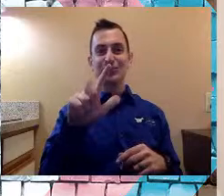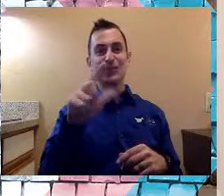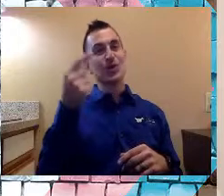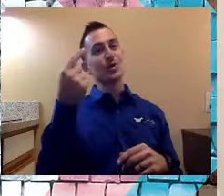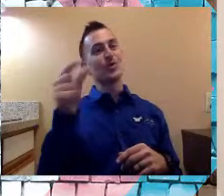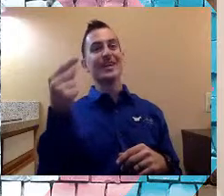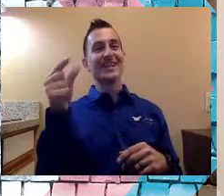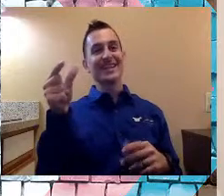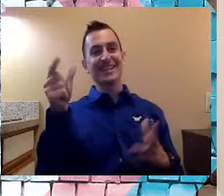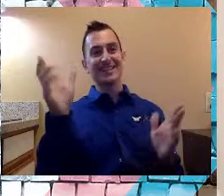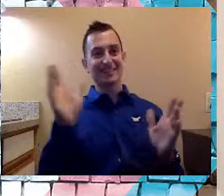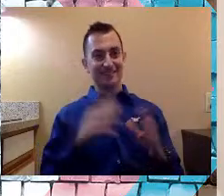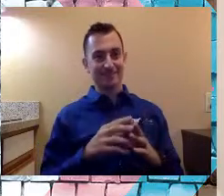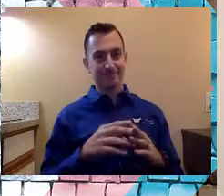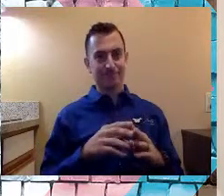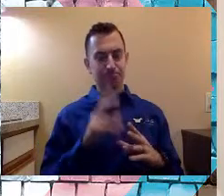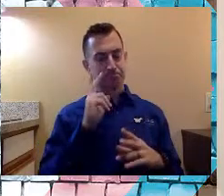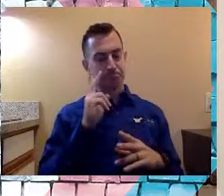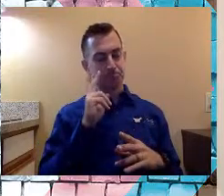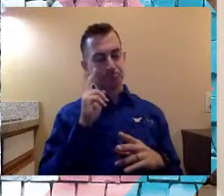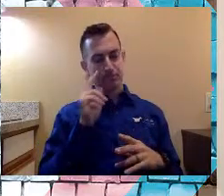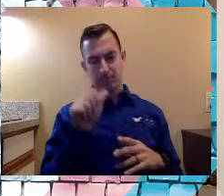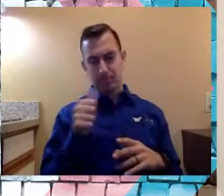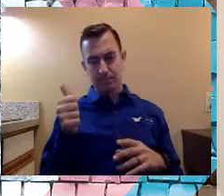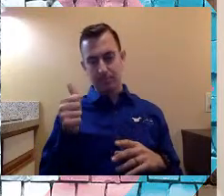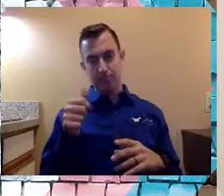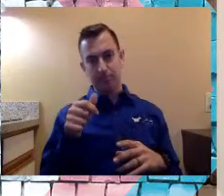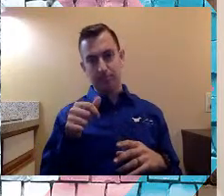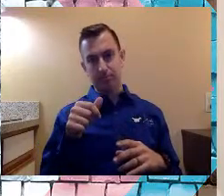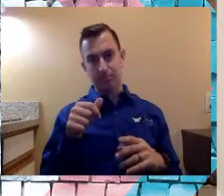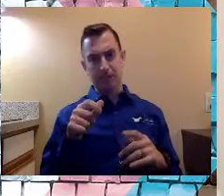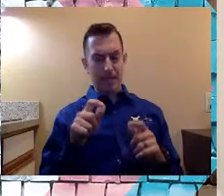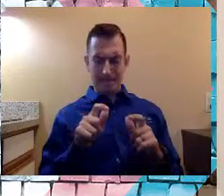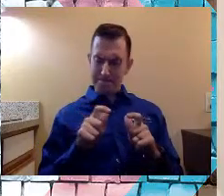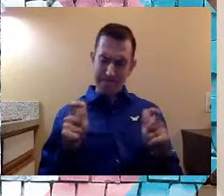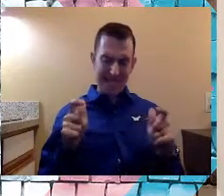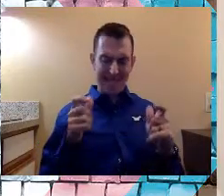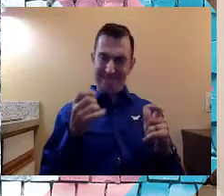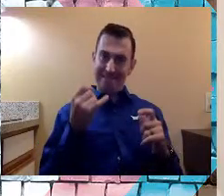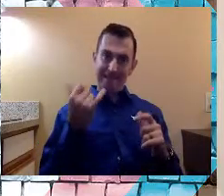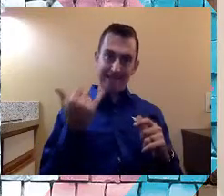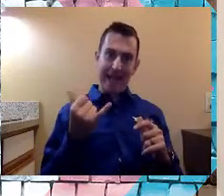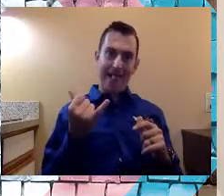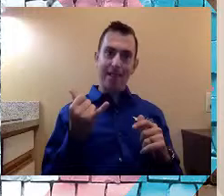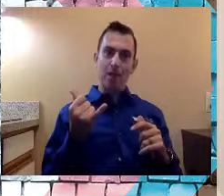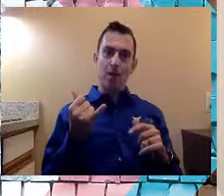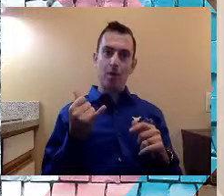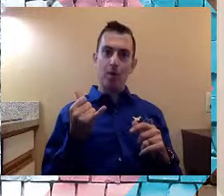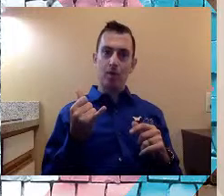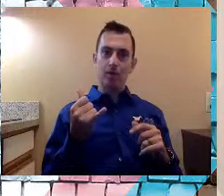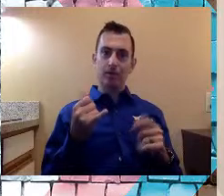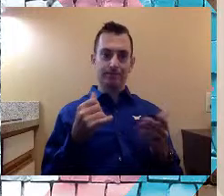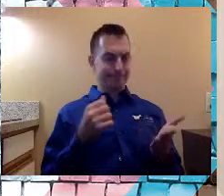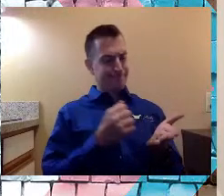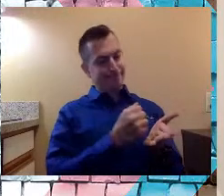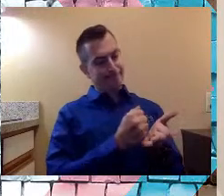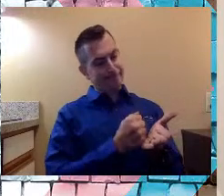Let's see, what else do I got? I have a yellow, big yellow thing. So I'm gonna put that in.